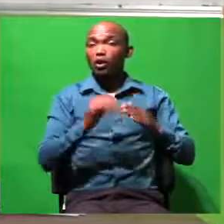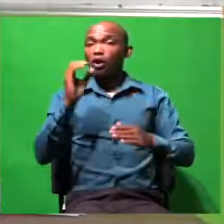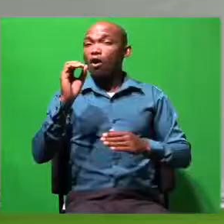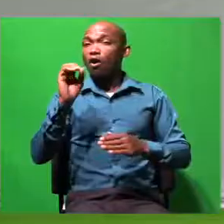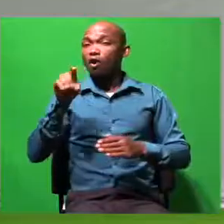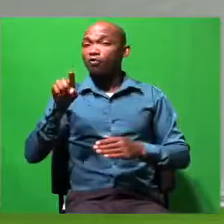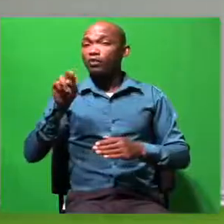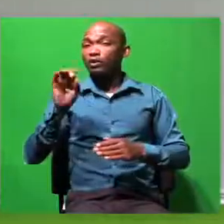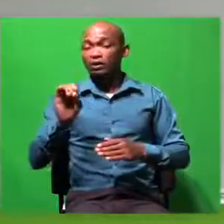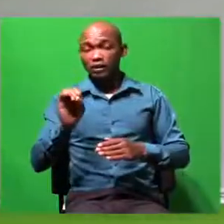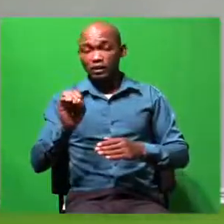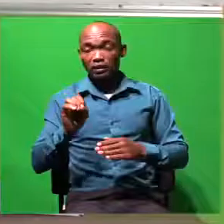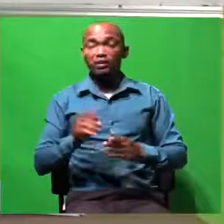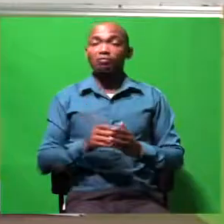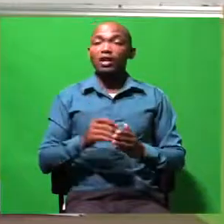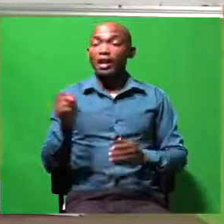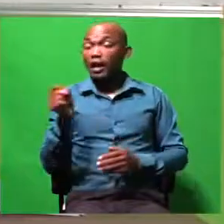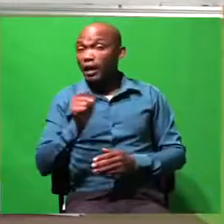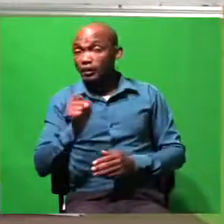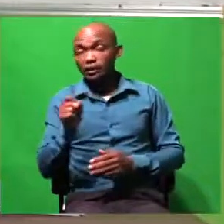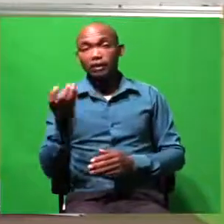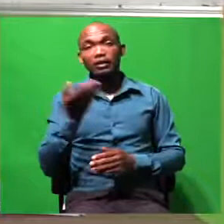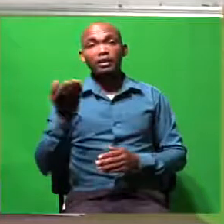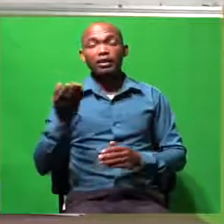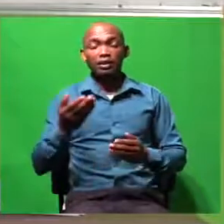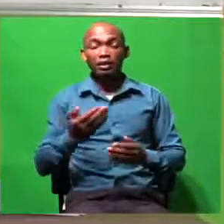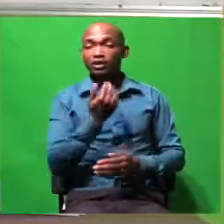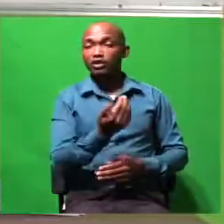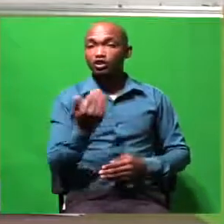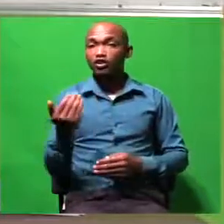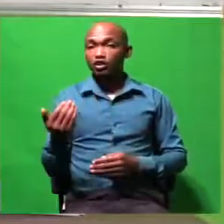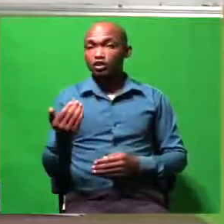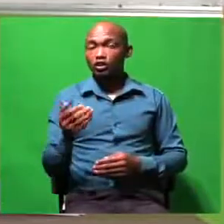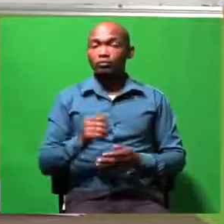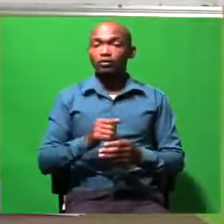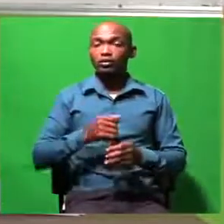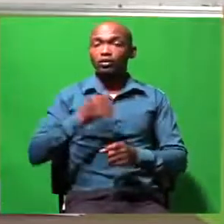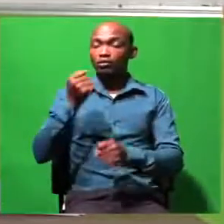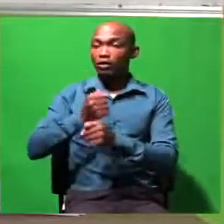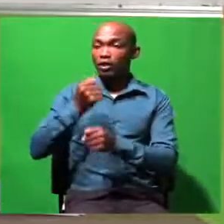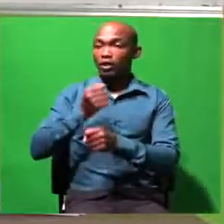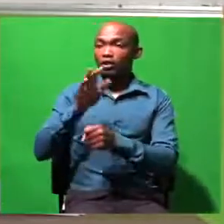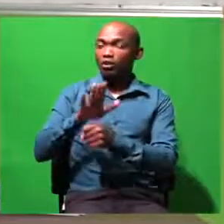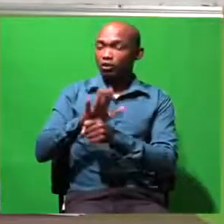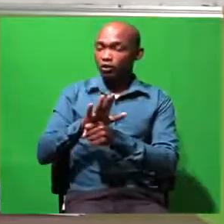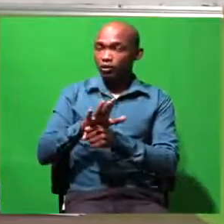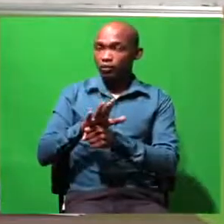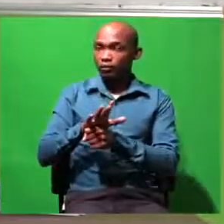street children, also the youth, elderly, and also the children. They are doing a lot of